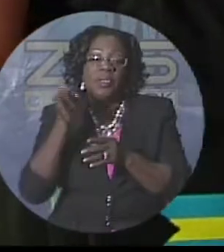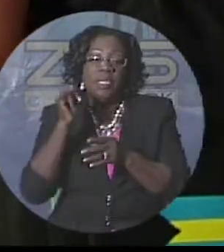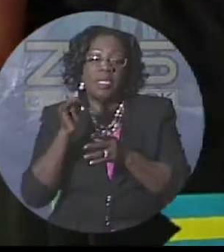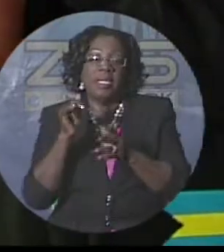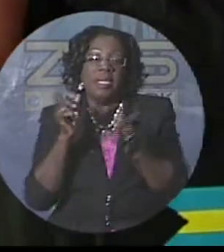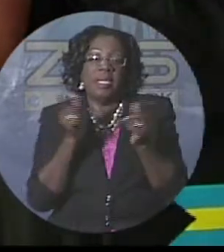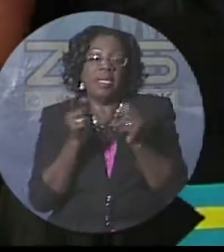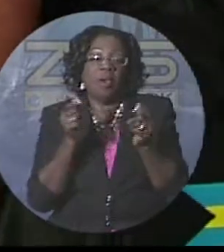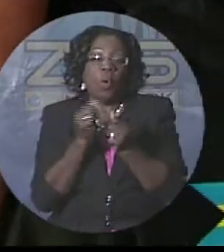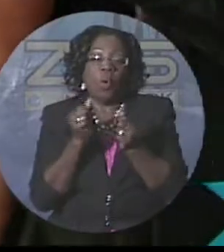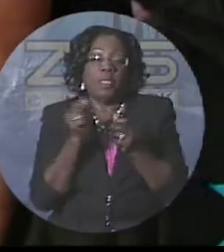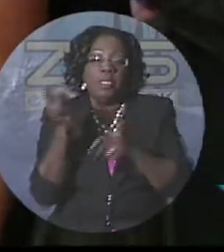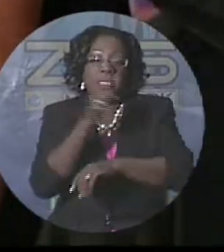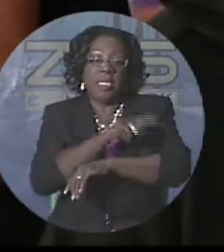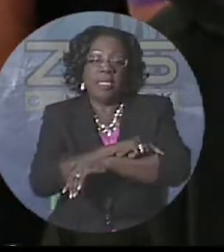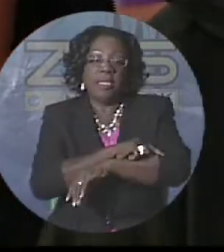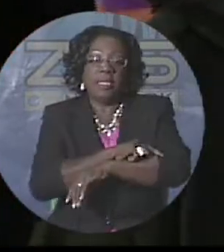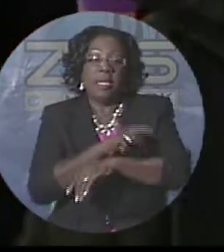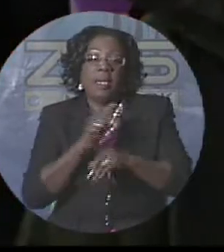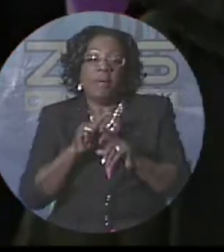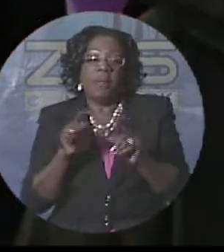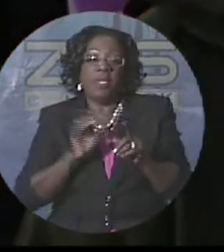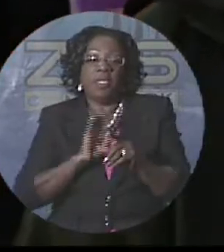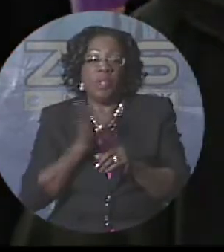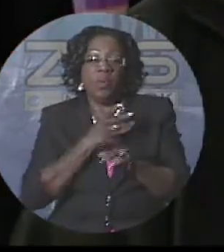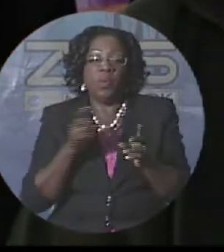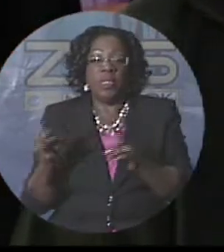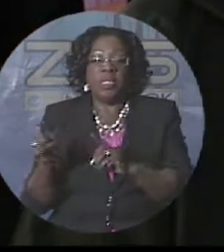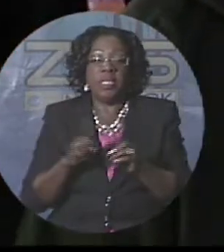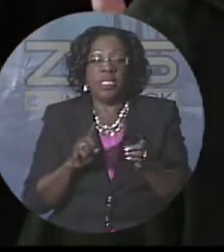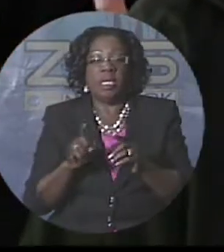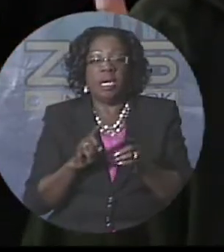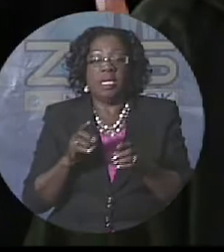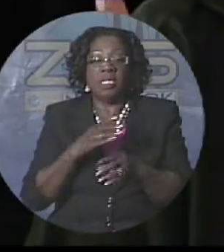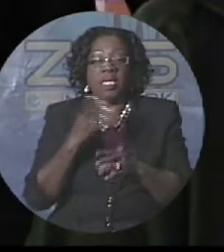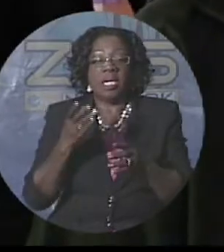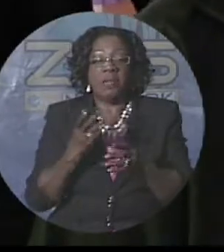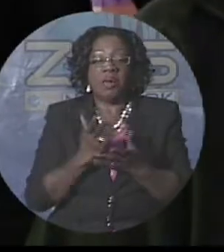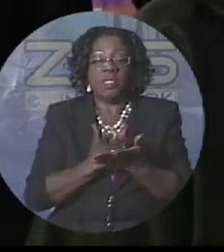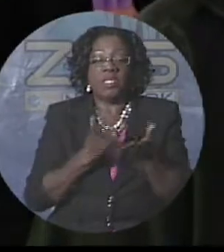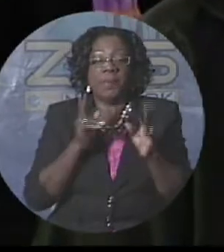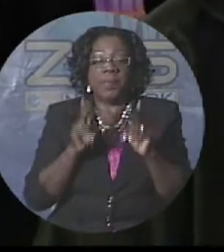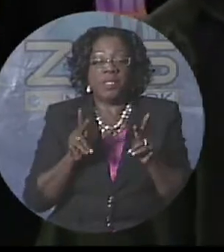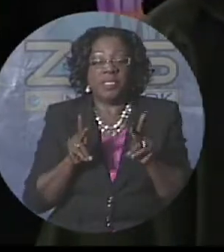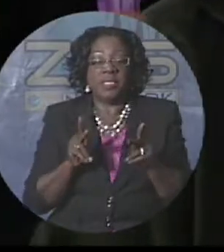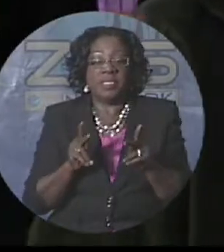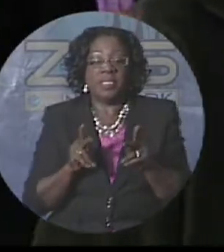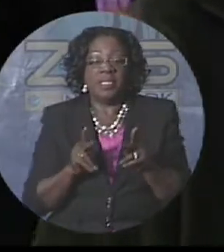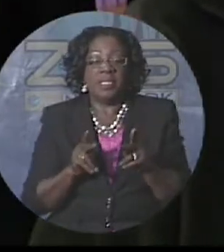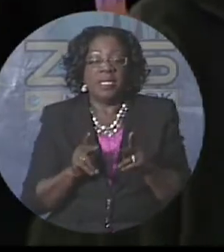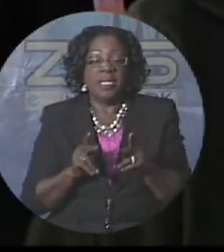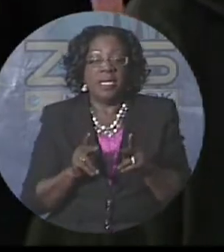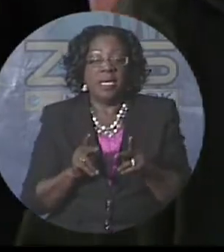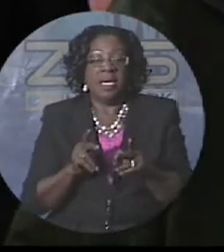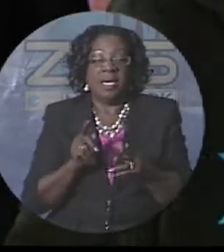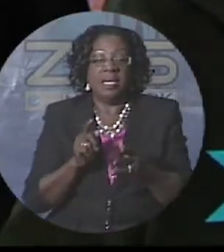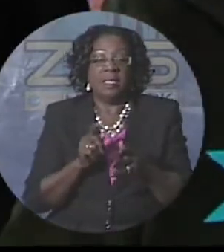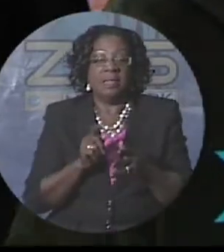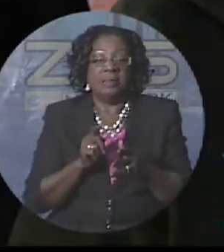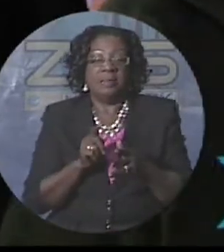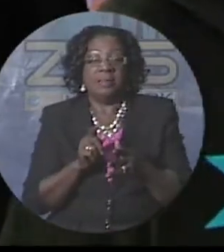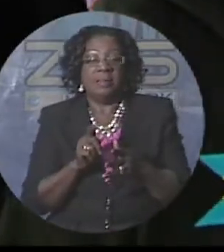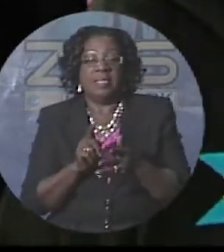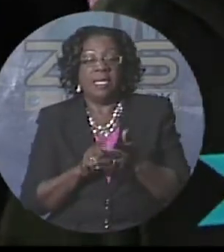today. Cool and usual, but we did just a little shakeout for some persons. And some persons came to stretch and just